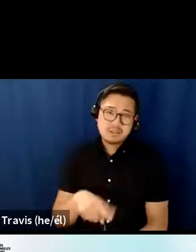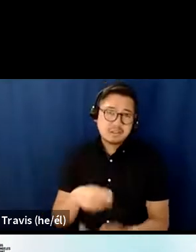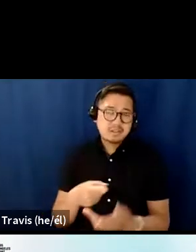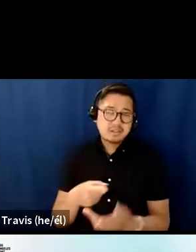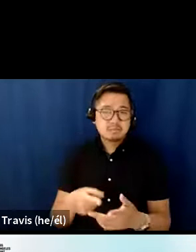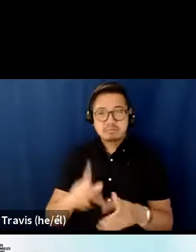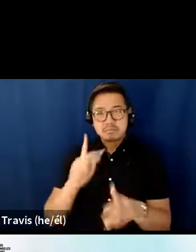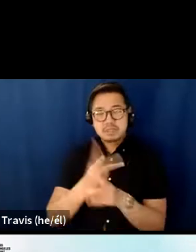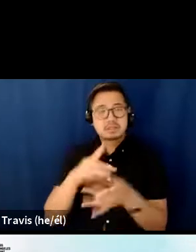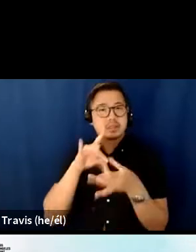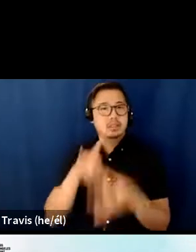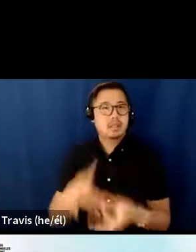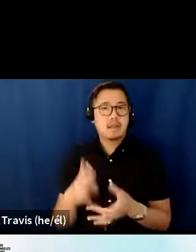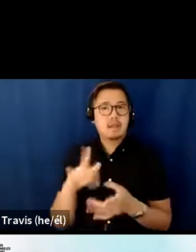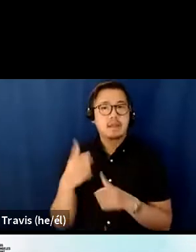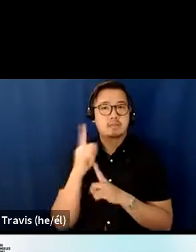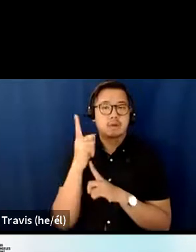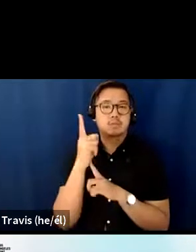Stay in the moment.